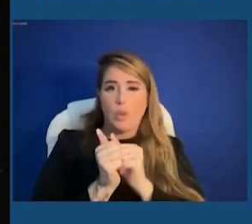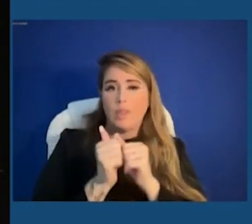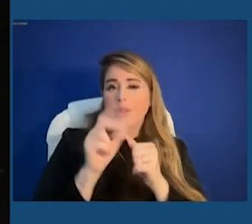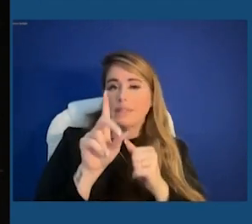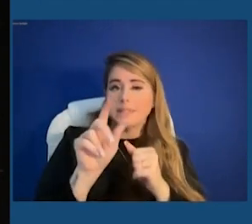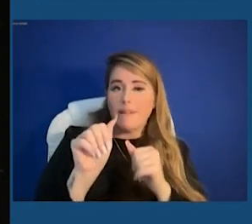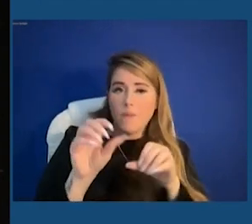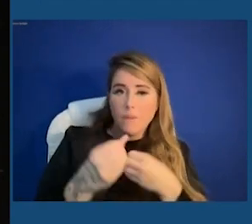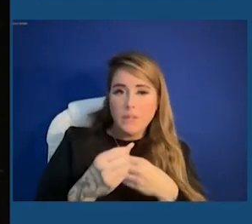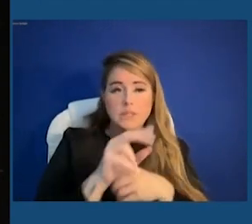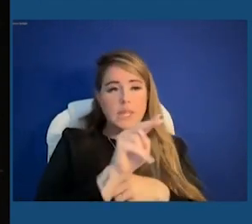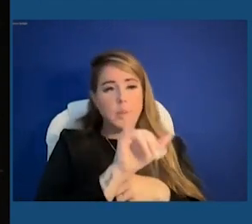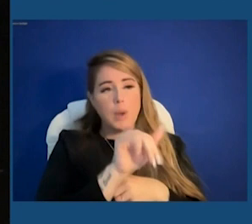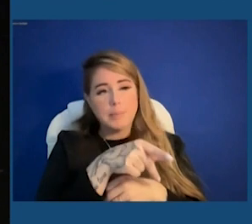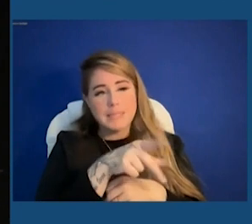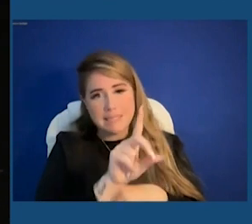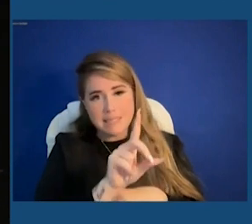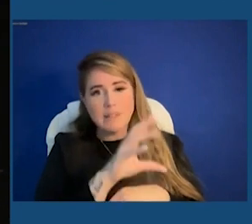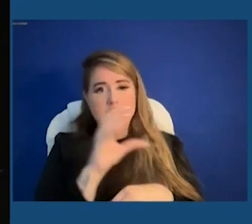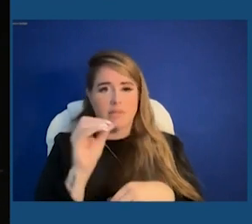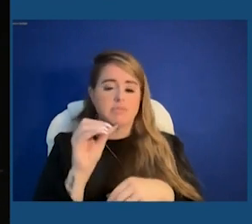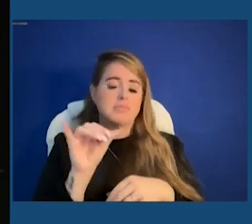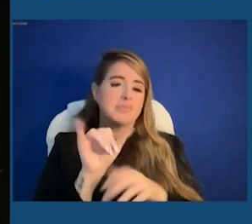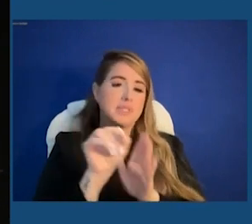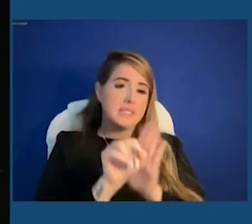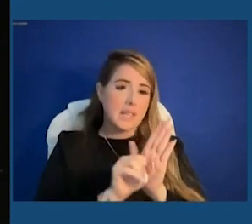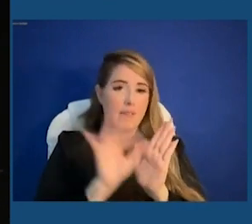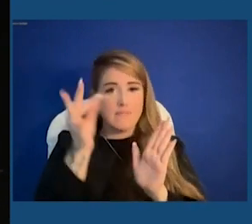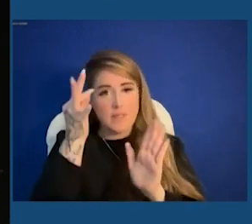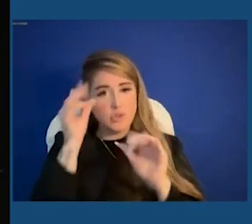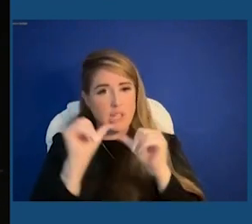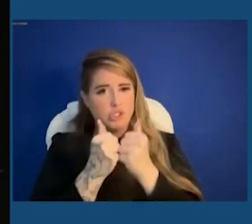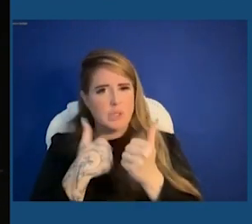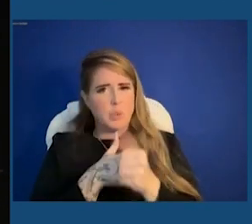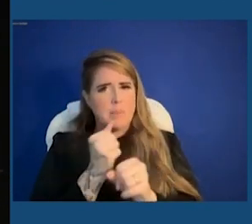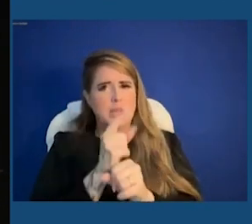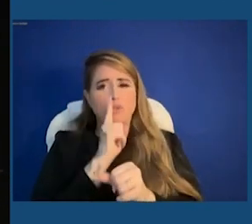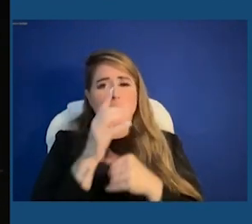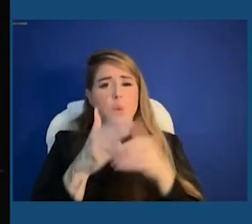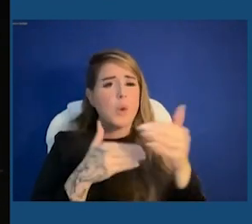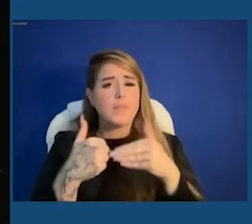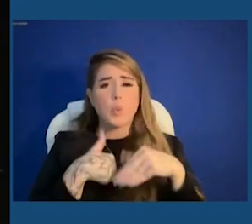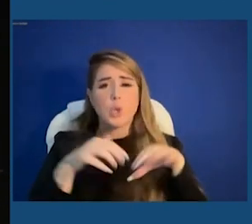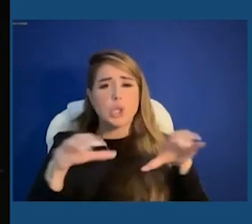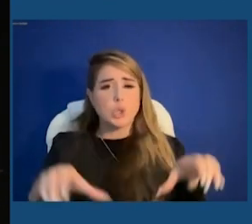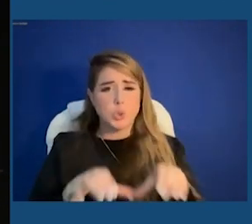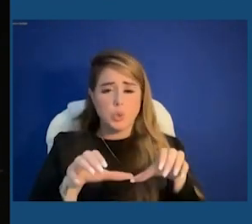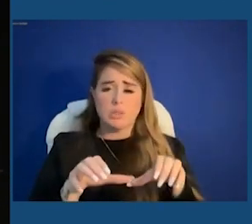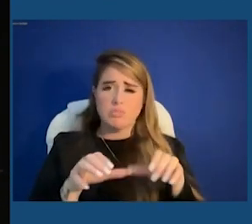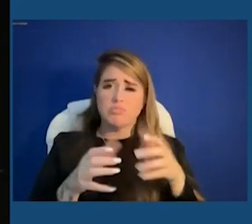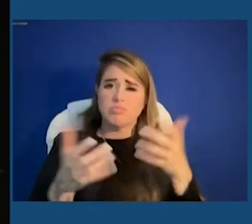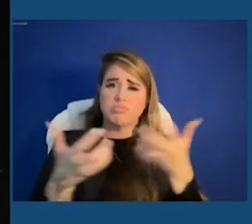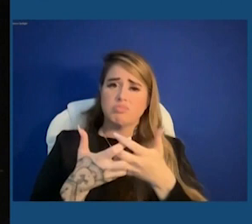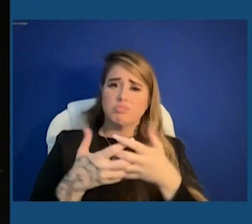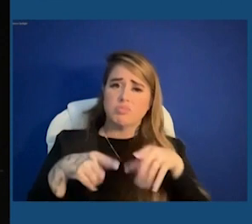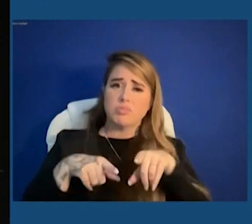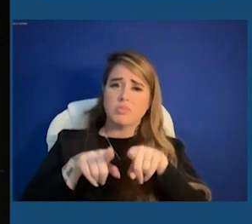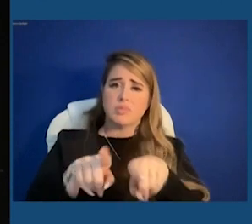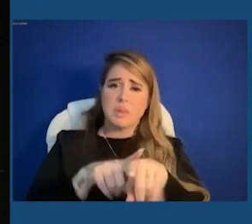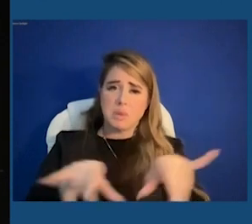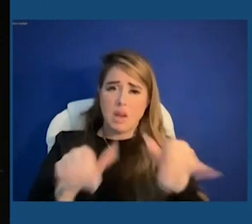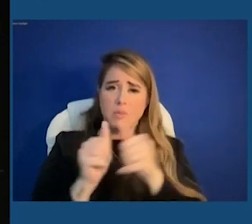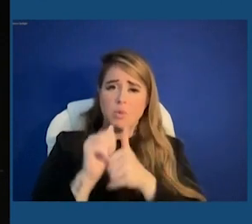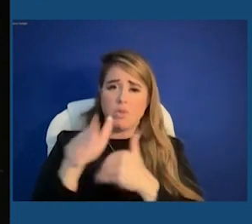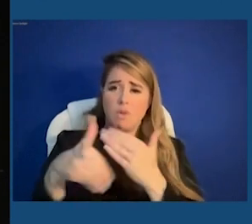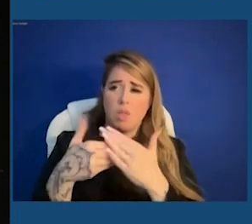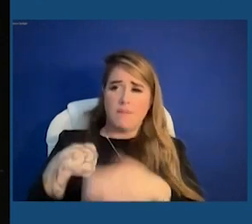the NYPD and also state and federal agencies, and ensuring that whatever we're doing is in tandem collectively with all of our approach. Because